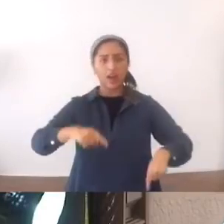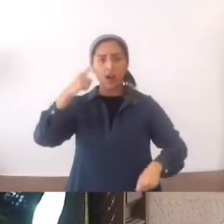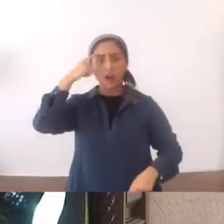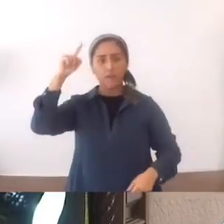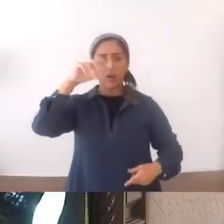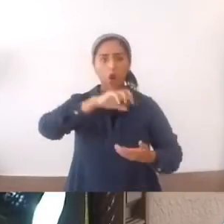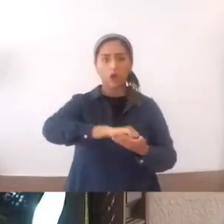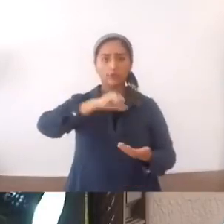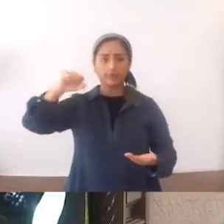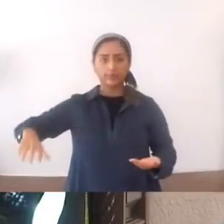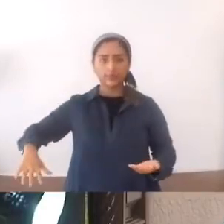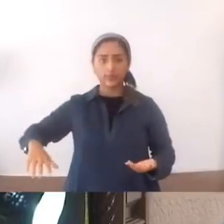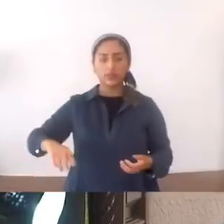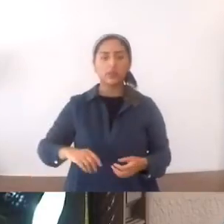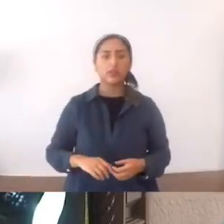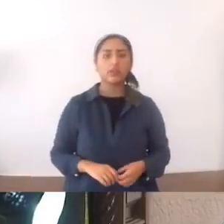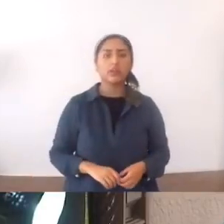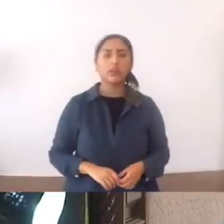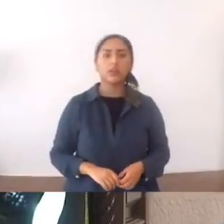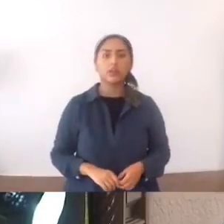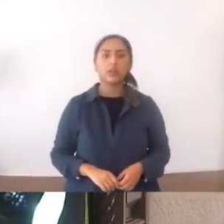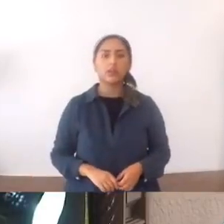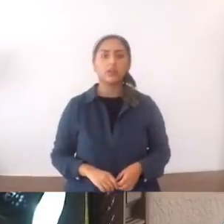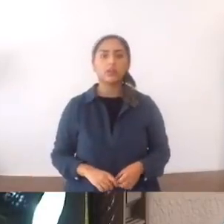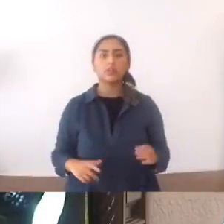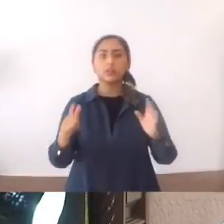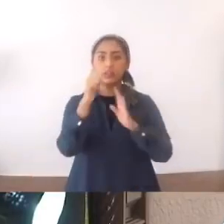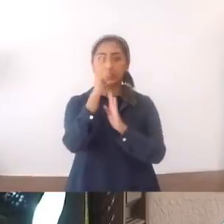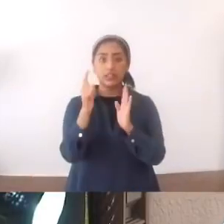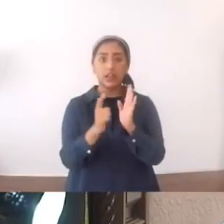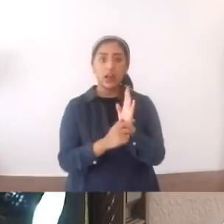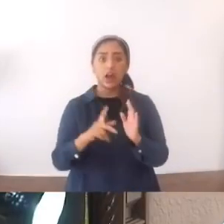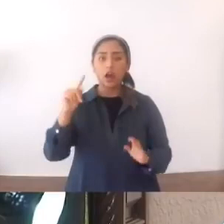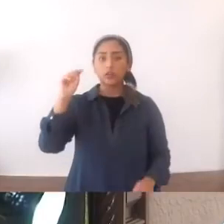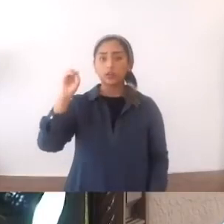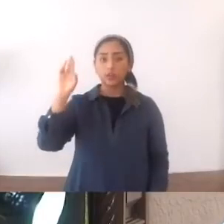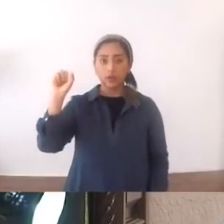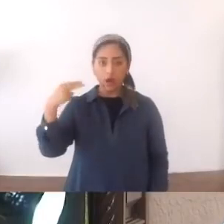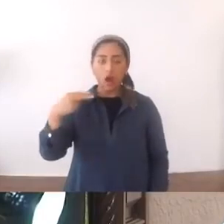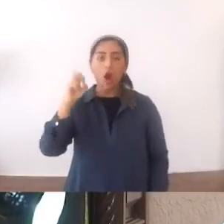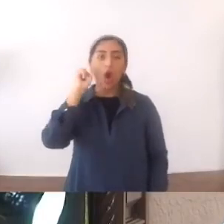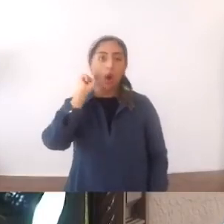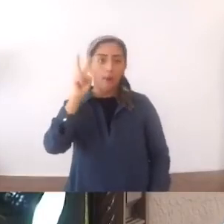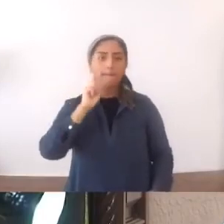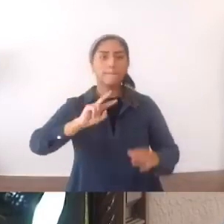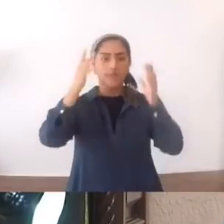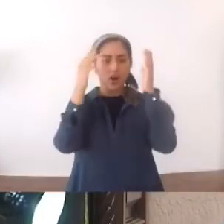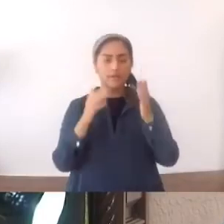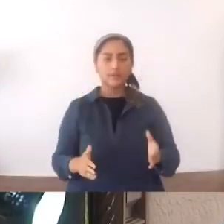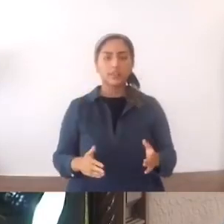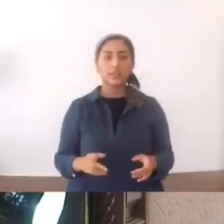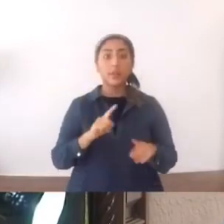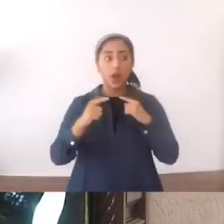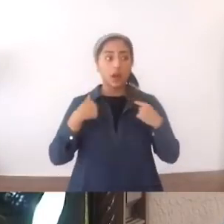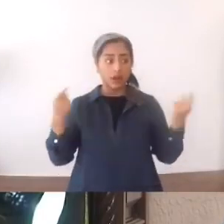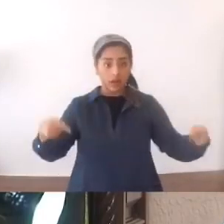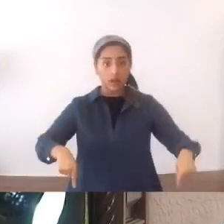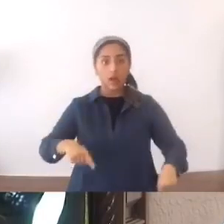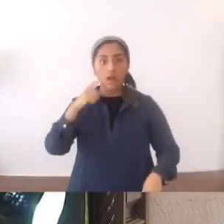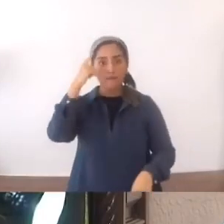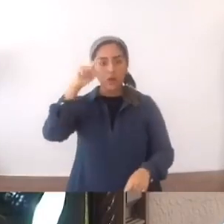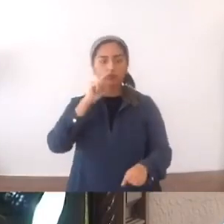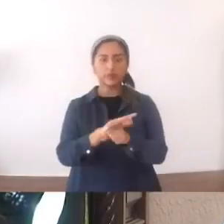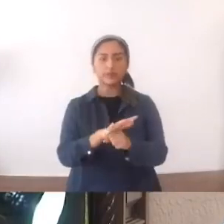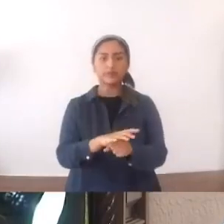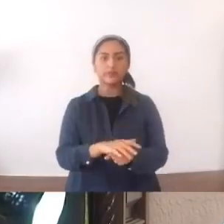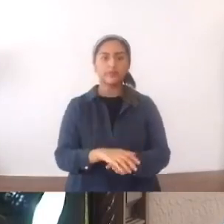que he venido para abrogar "Don't think that I came to not do la ley, la Torá o los profetas, the law, the Torah, or the prophets.